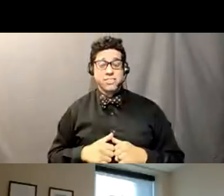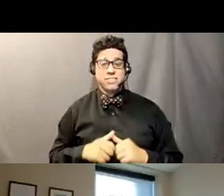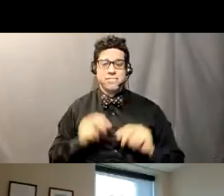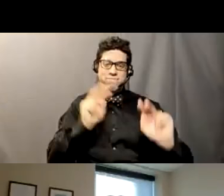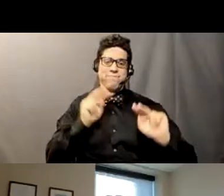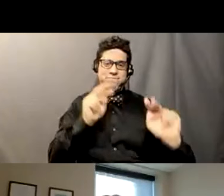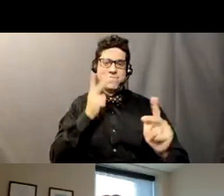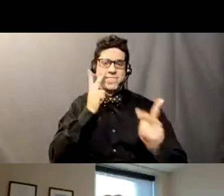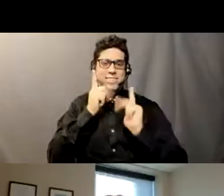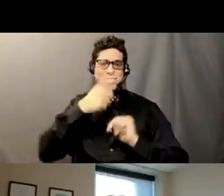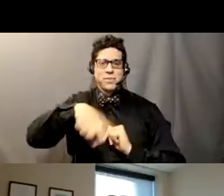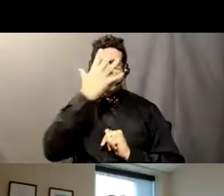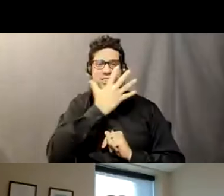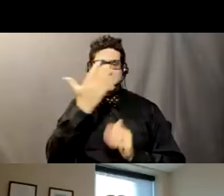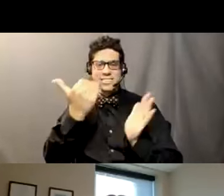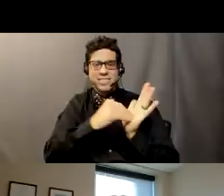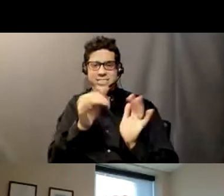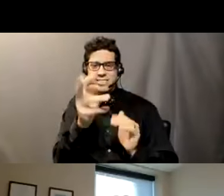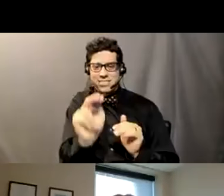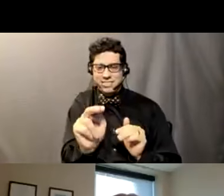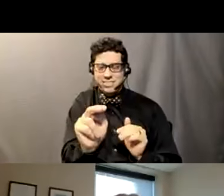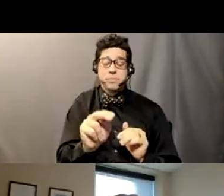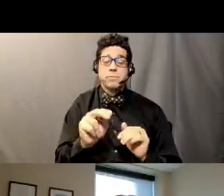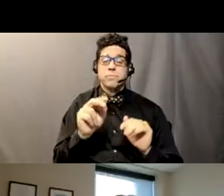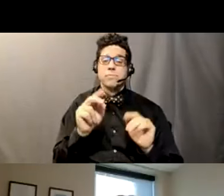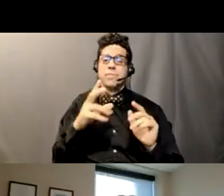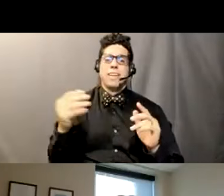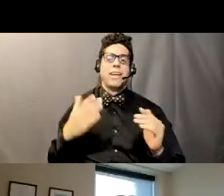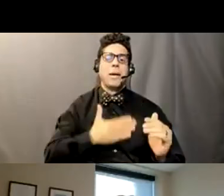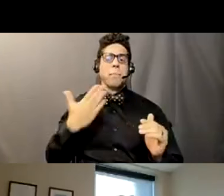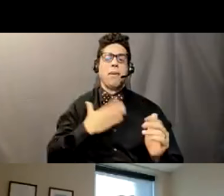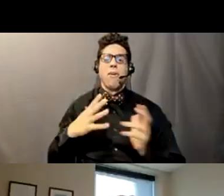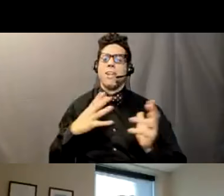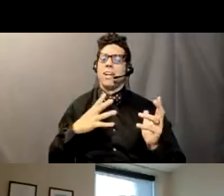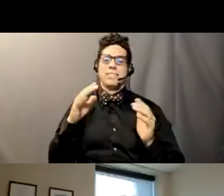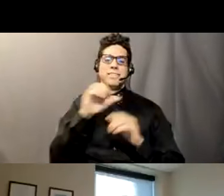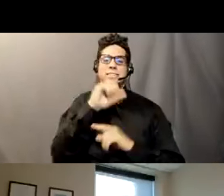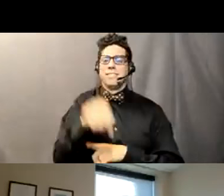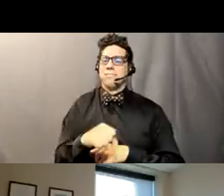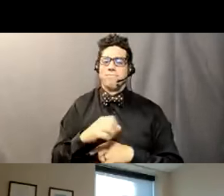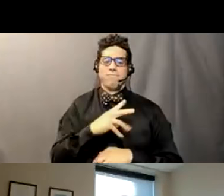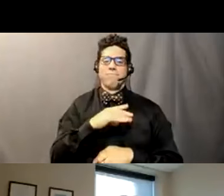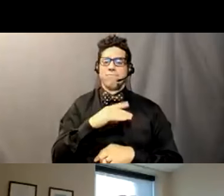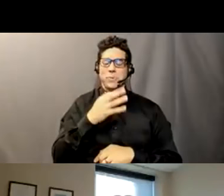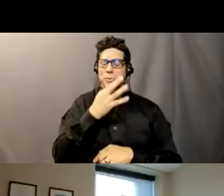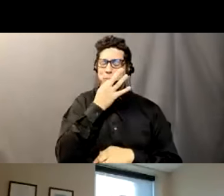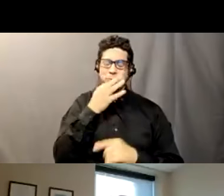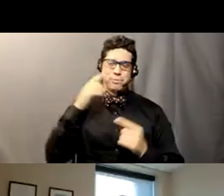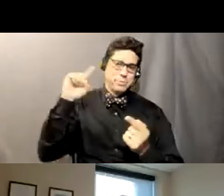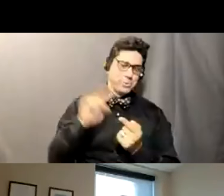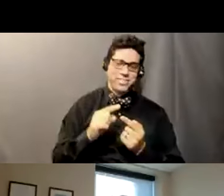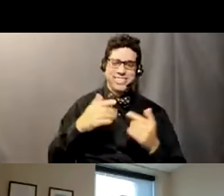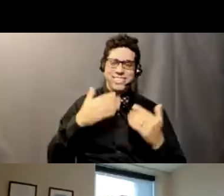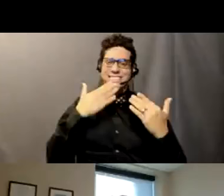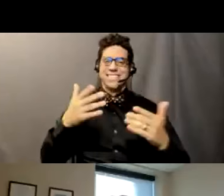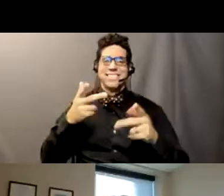in January. And in the meantime, have a very happy holiday season. I can't believe we're already here, and stay well.